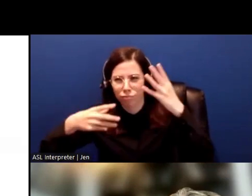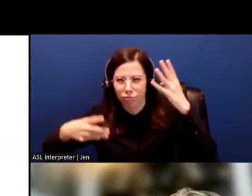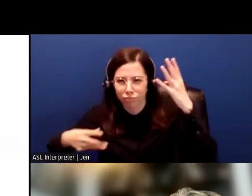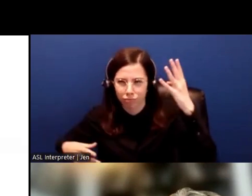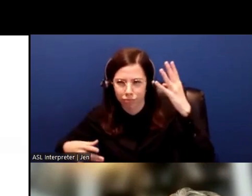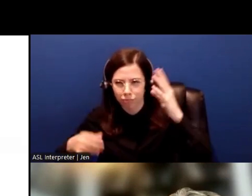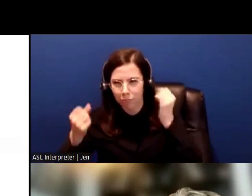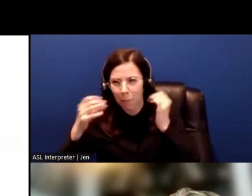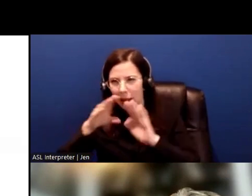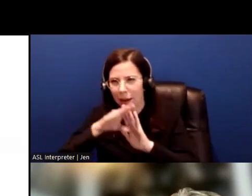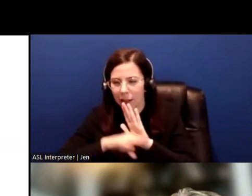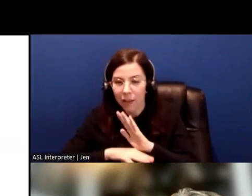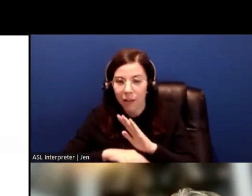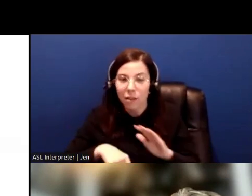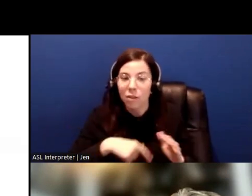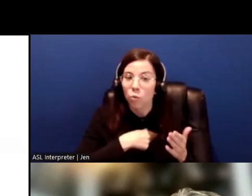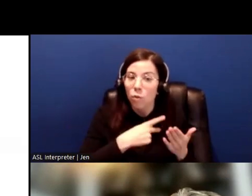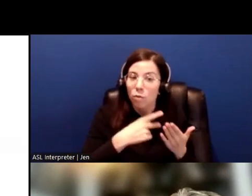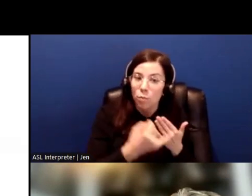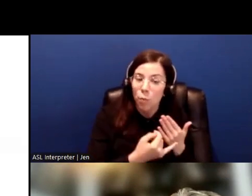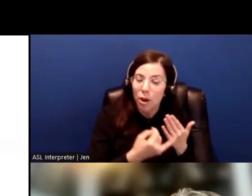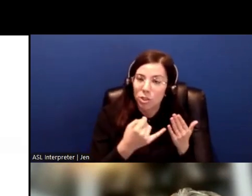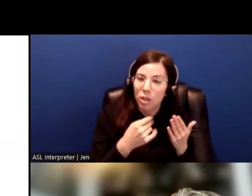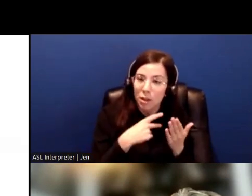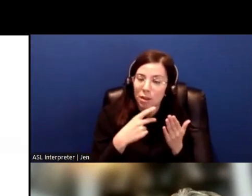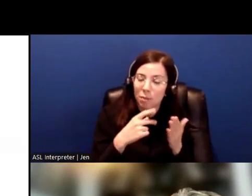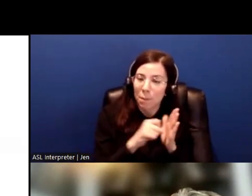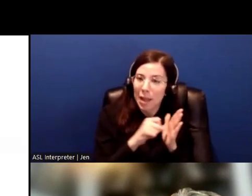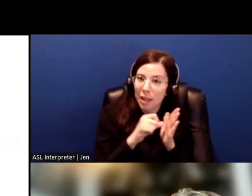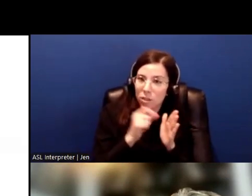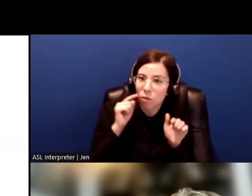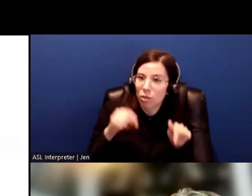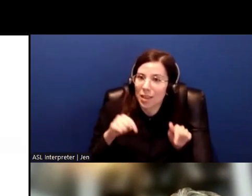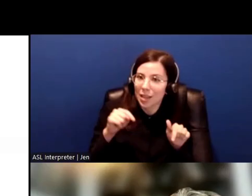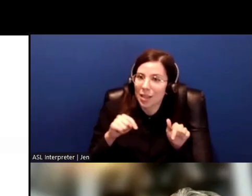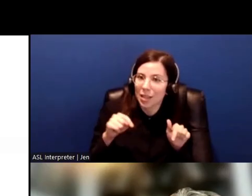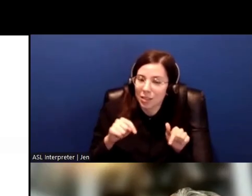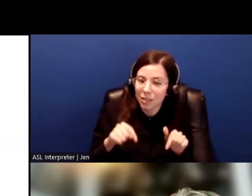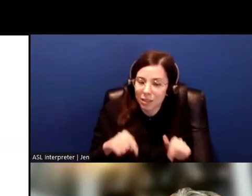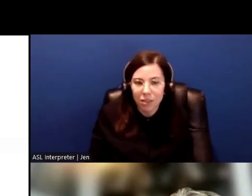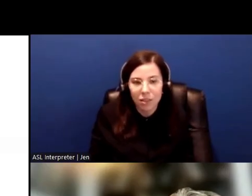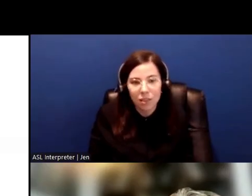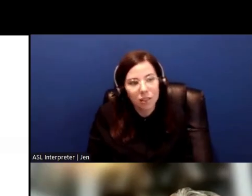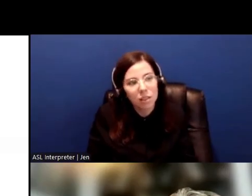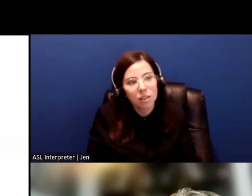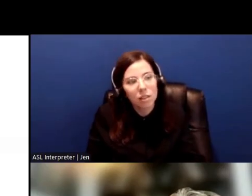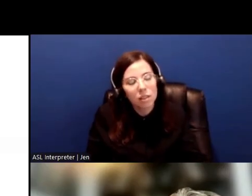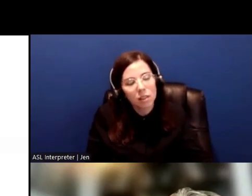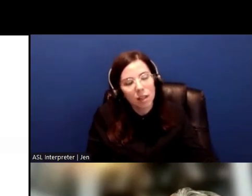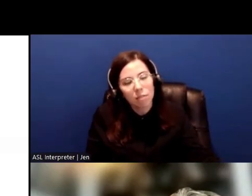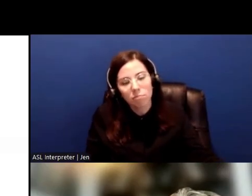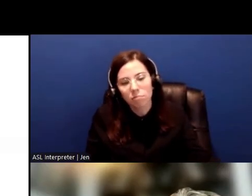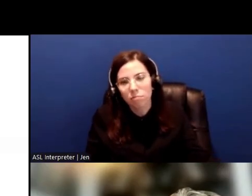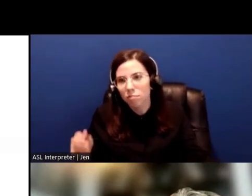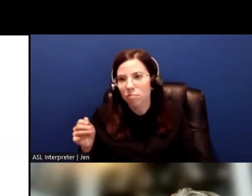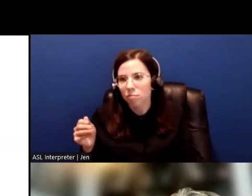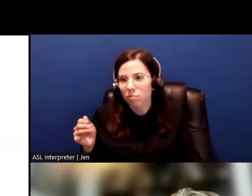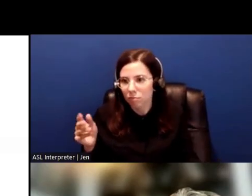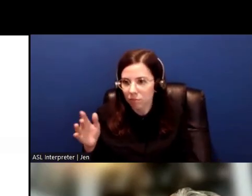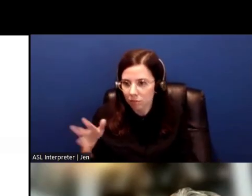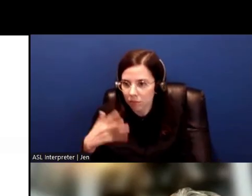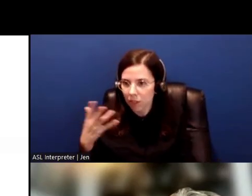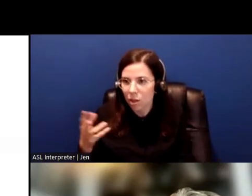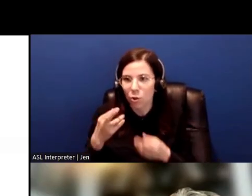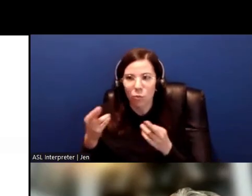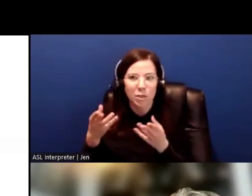project page for this project on there that has a few of the resources that I've been talking about that are in the